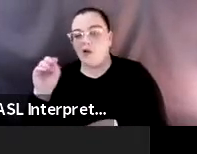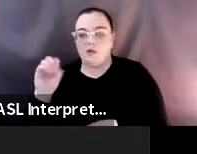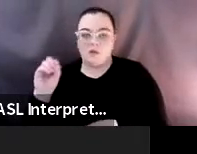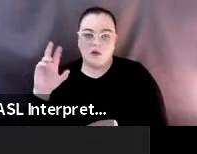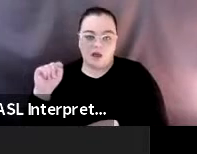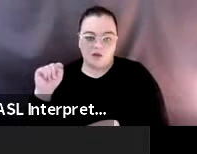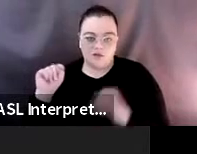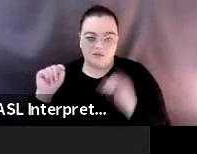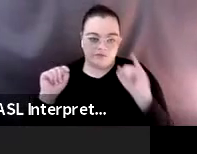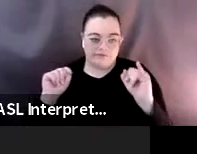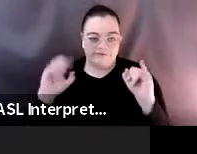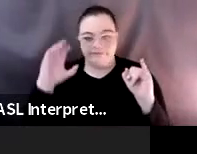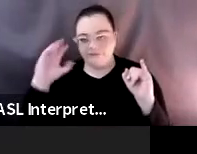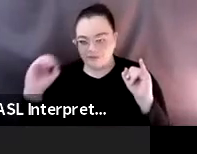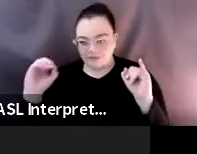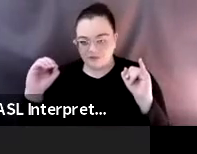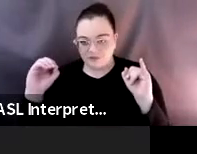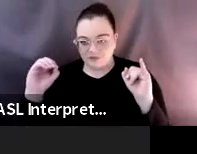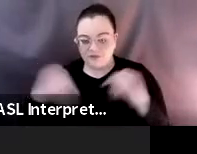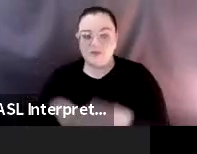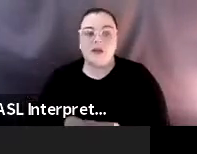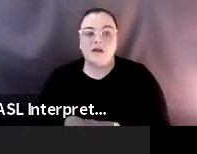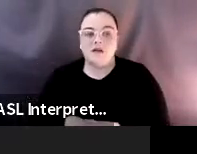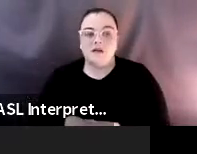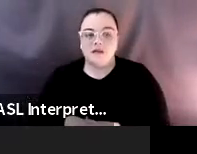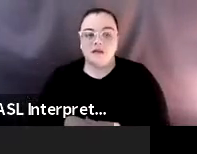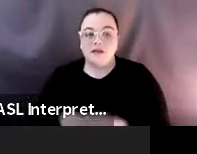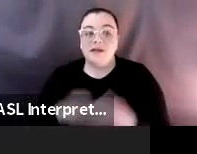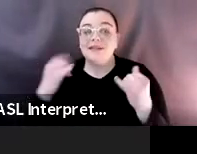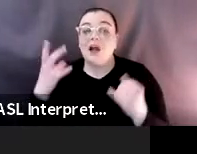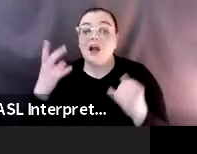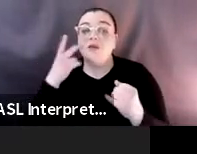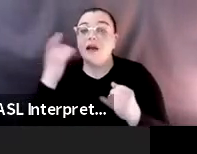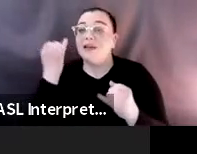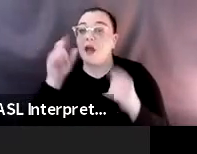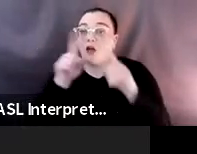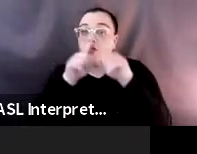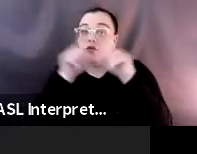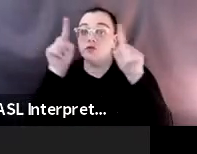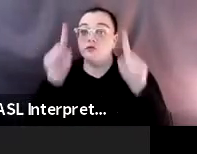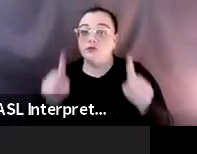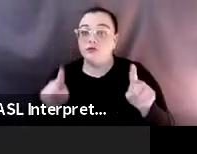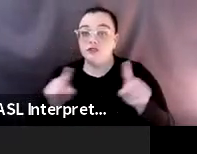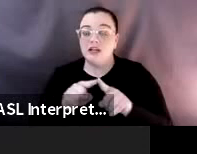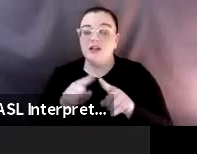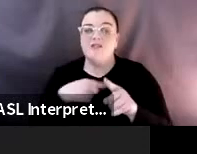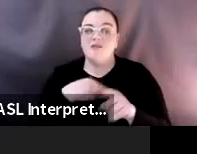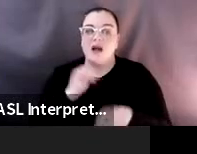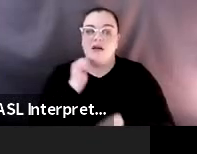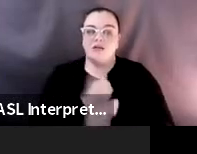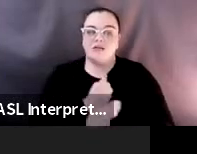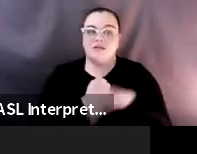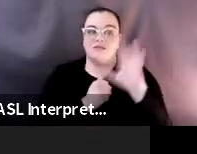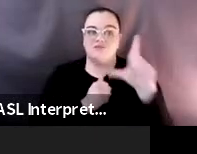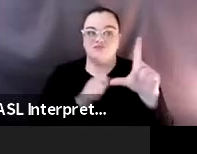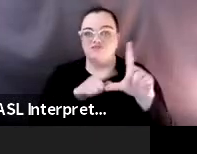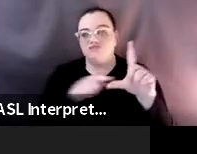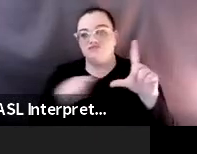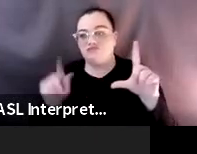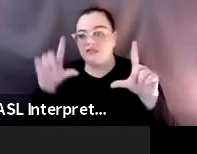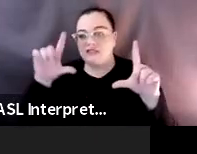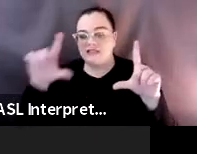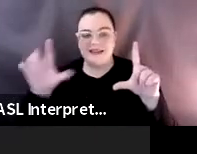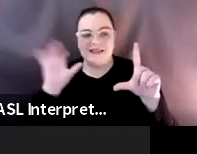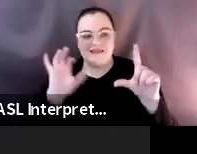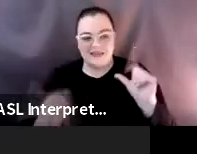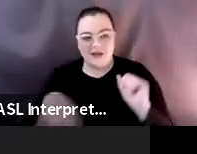points. So now you can see I have a yellow frame around the clip that I set those starting and ending points to. Now all I have to